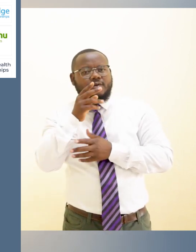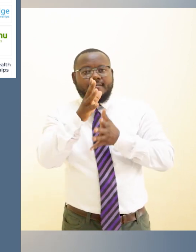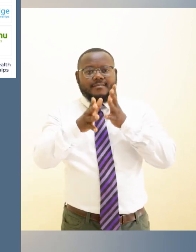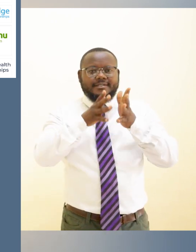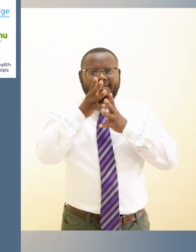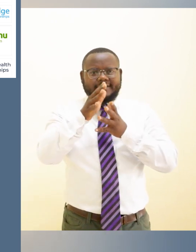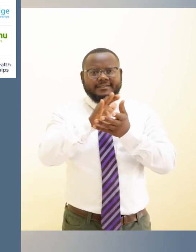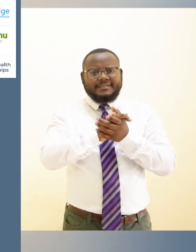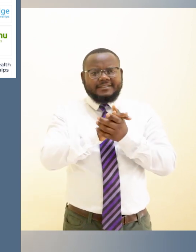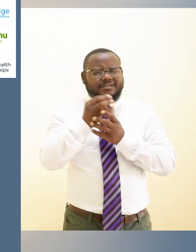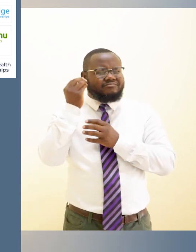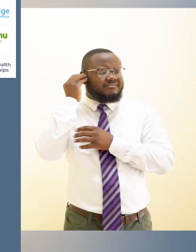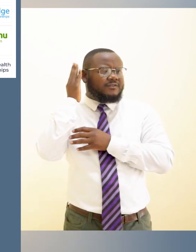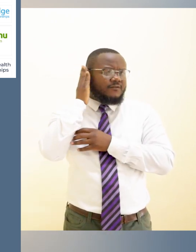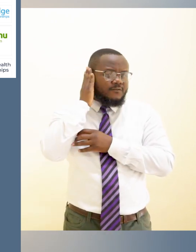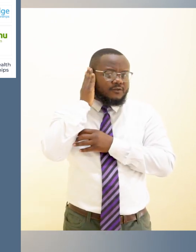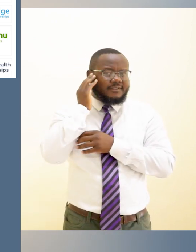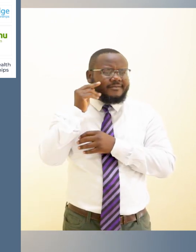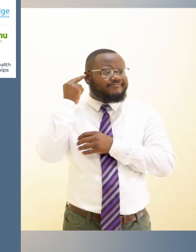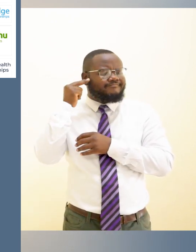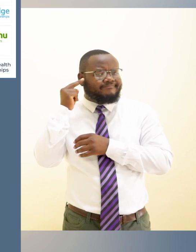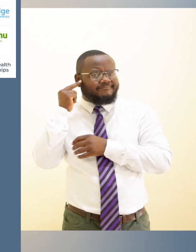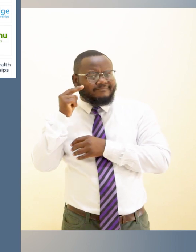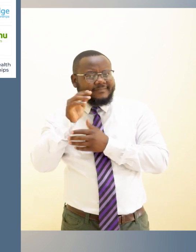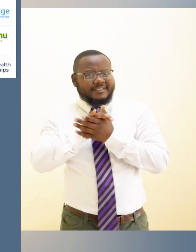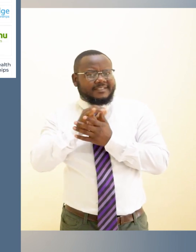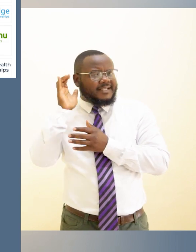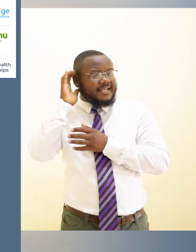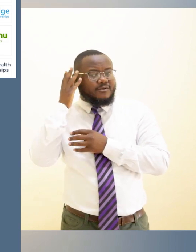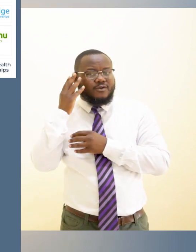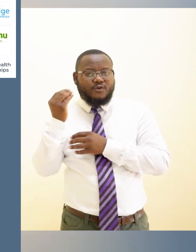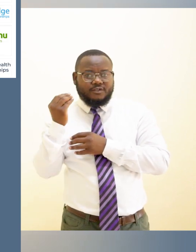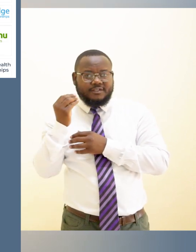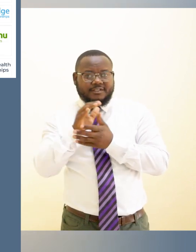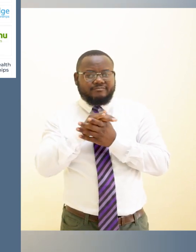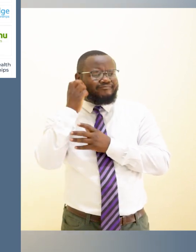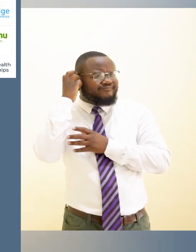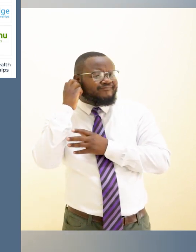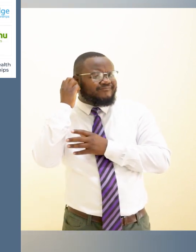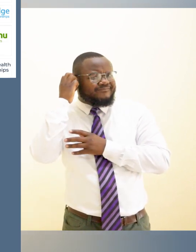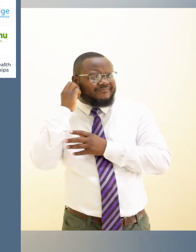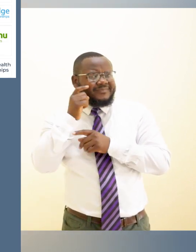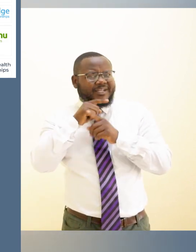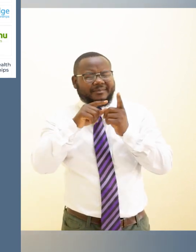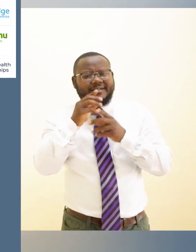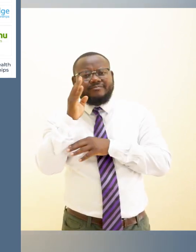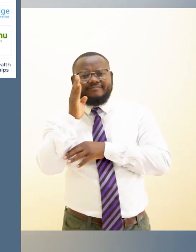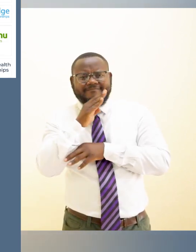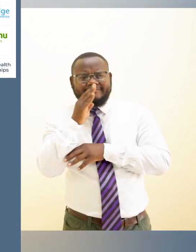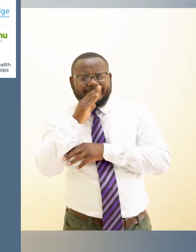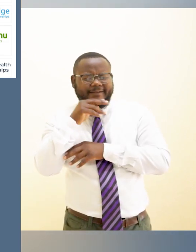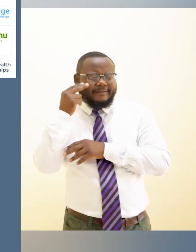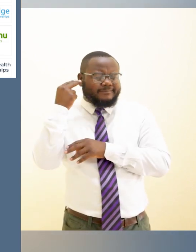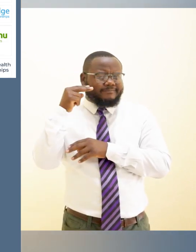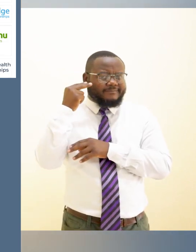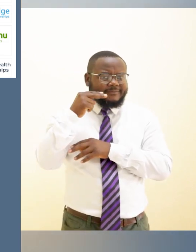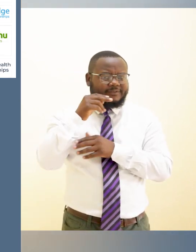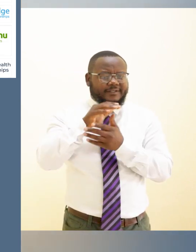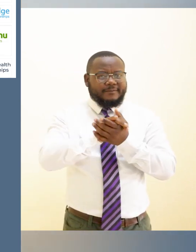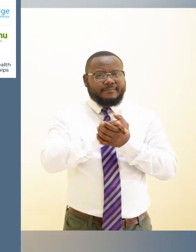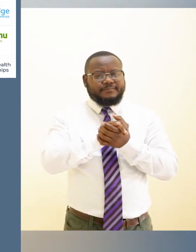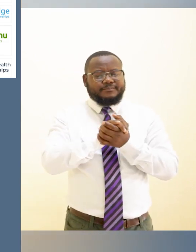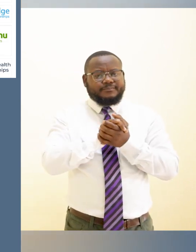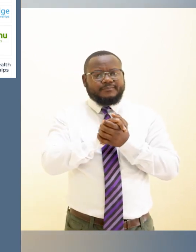such as ear fullness, tinnitus, hearing loss, itching, otalgia, discharge,